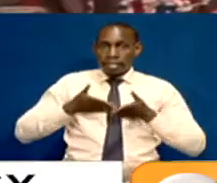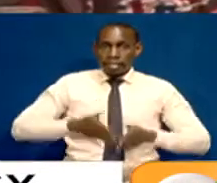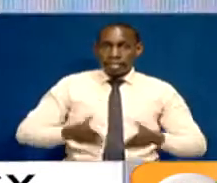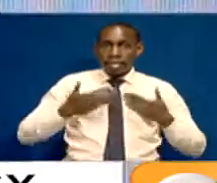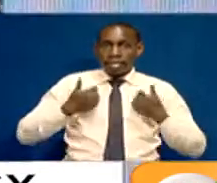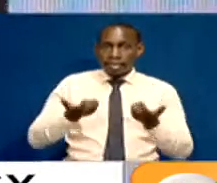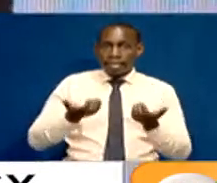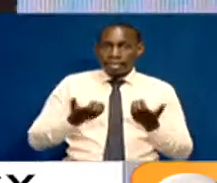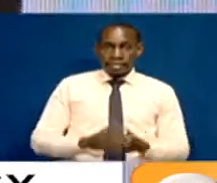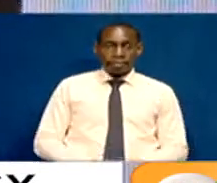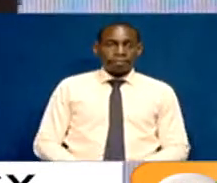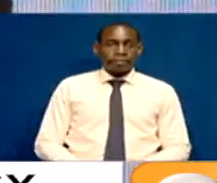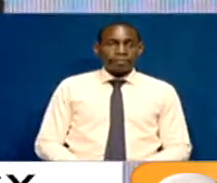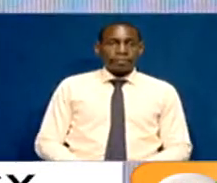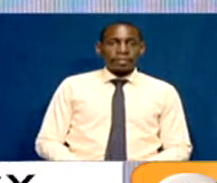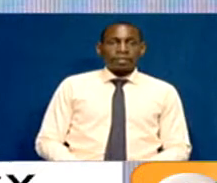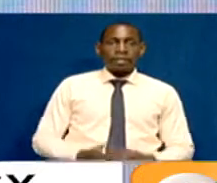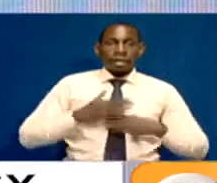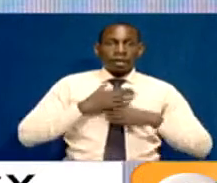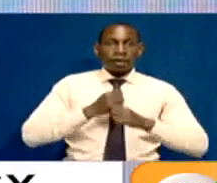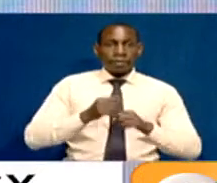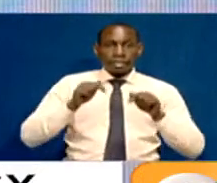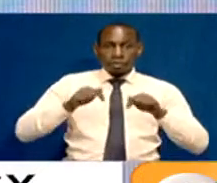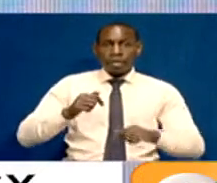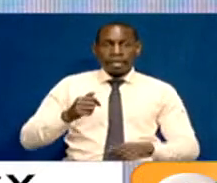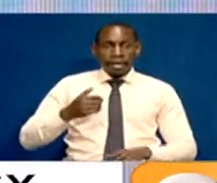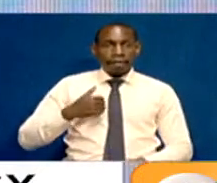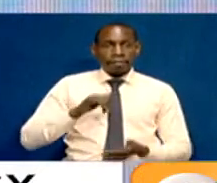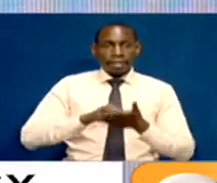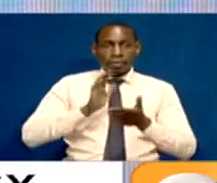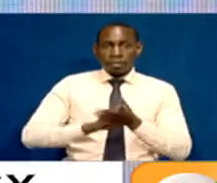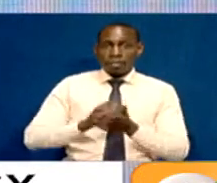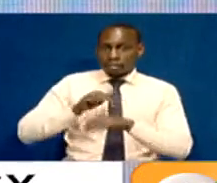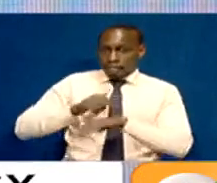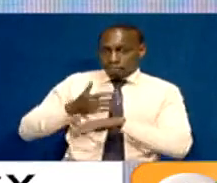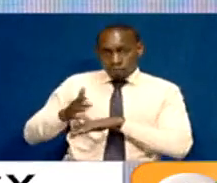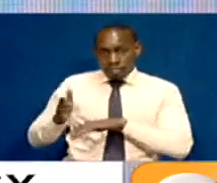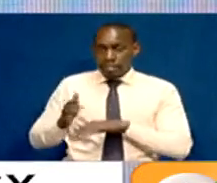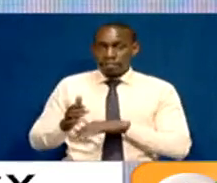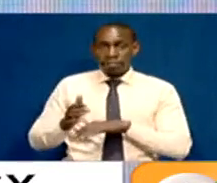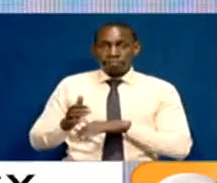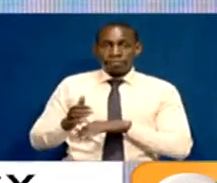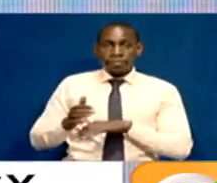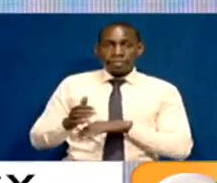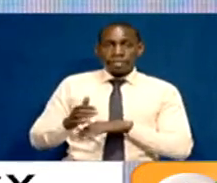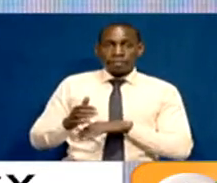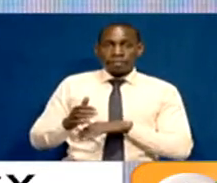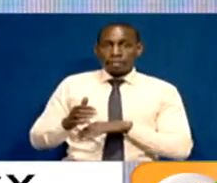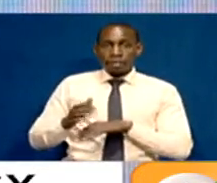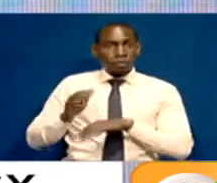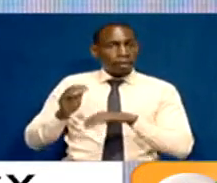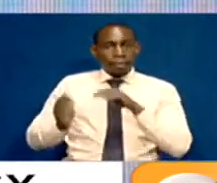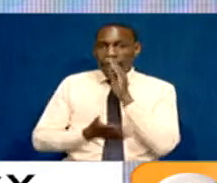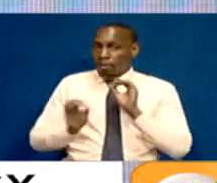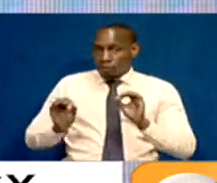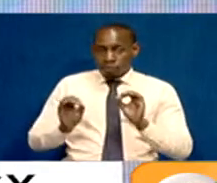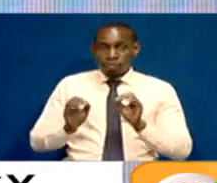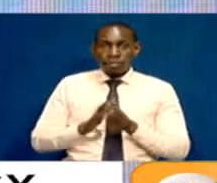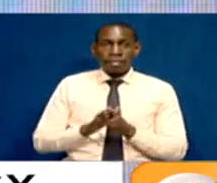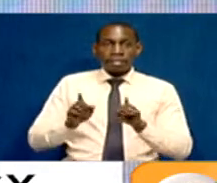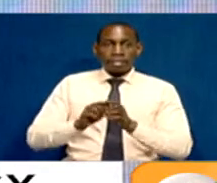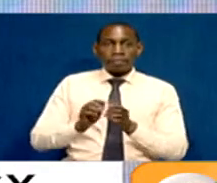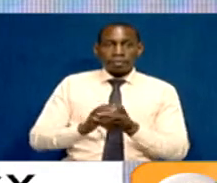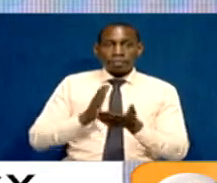health needs. And I'm confident today that the delay was not in vain. And we have ensured that